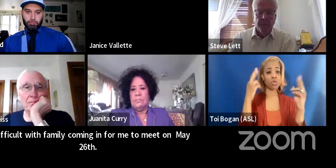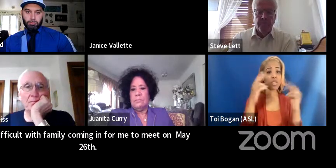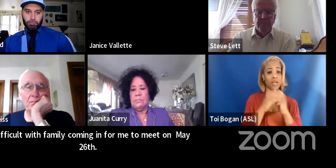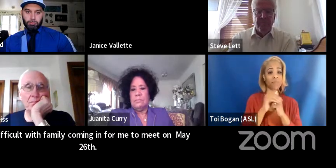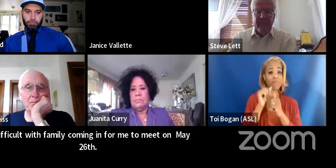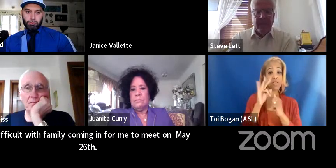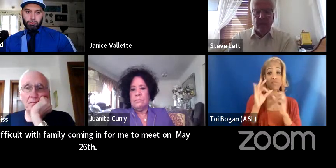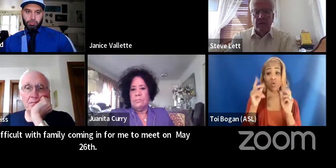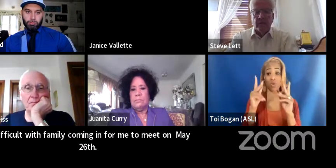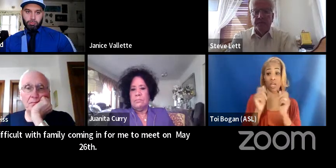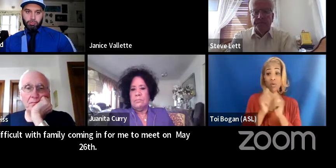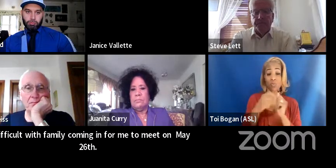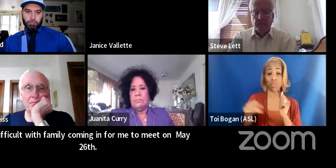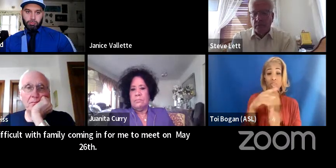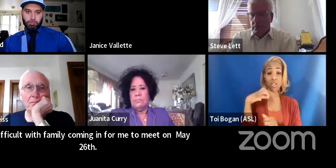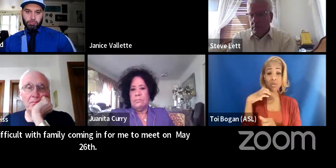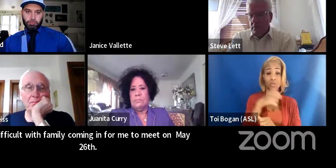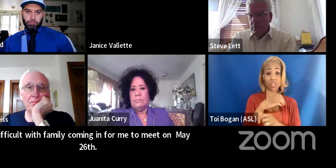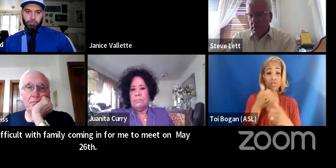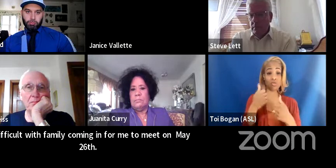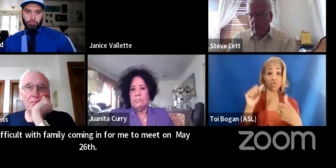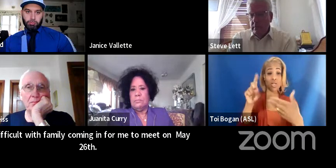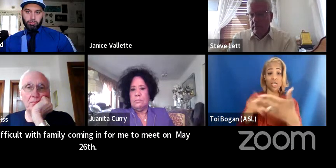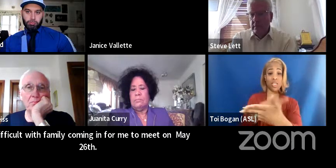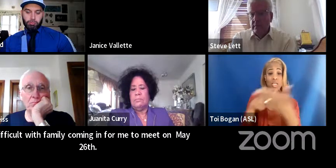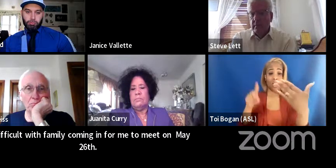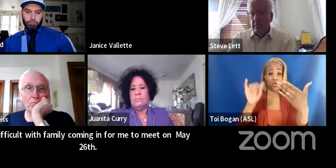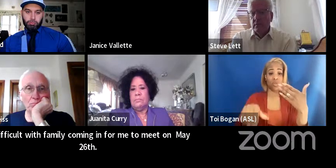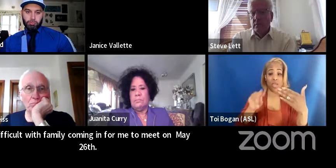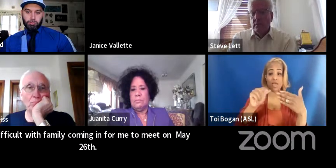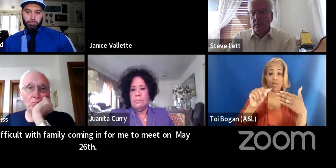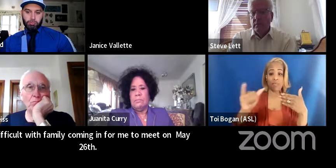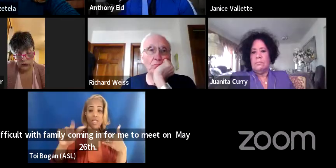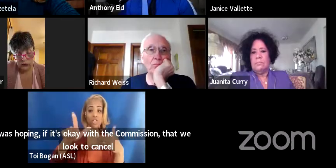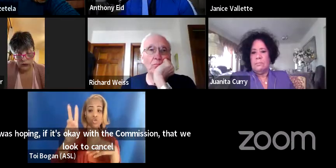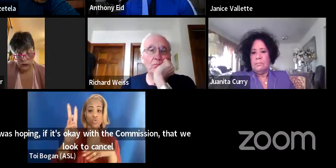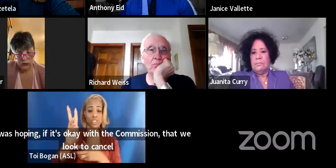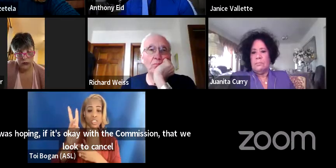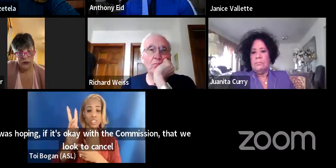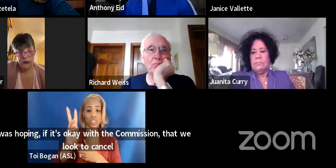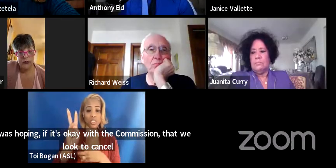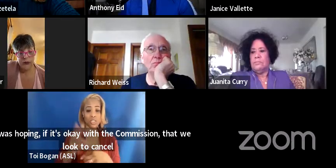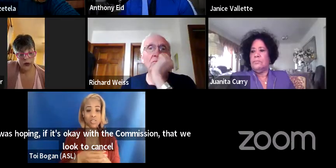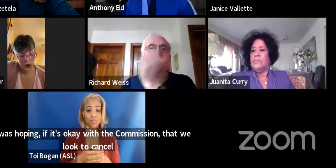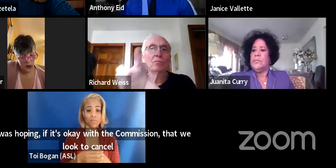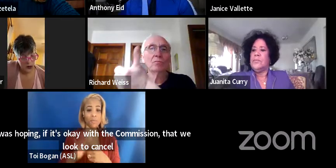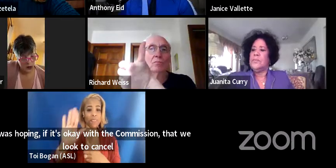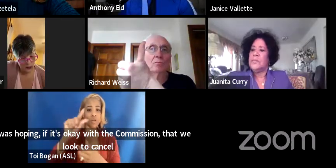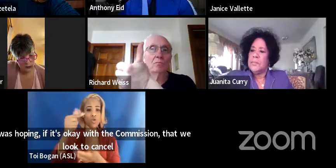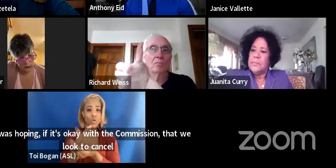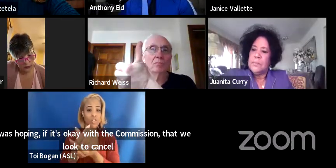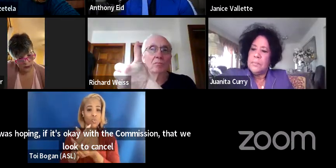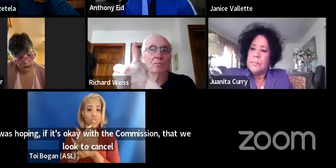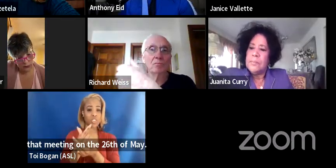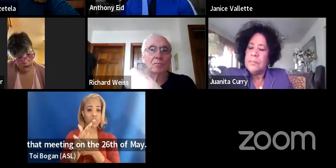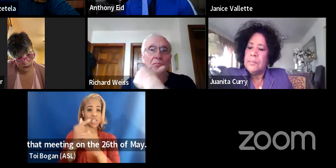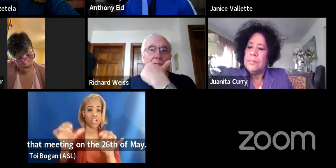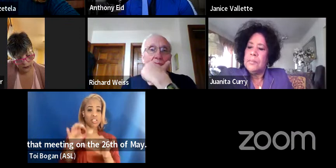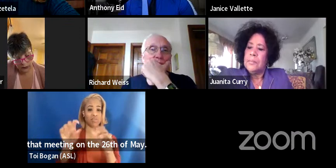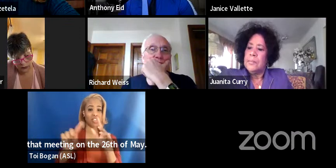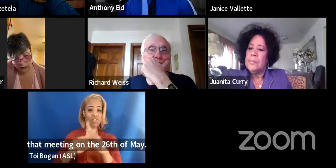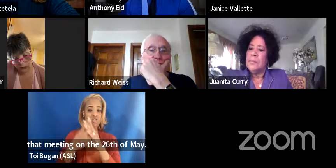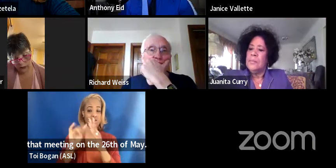it's okay with the commission, that we look to cancel that meeting on the 26th of May. Her graduation activities start that